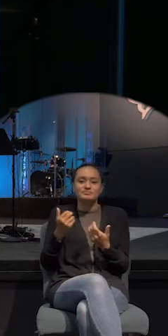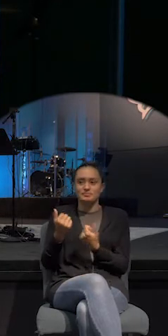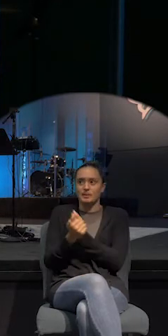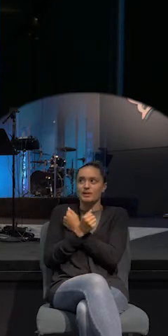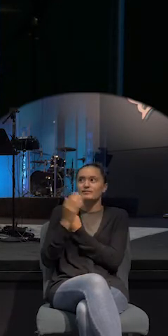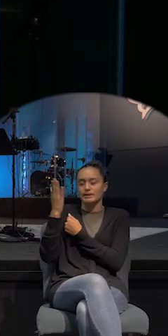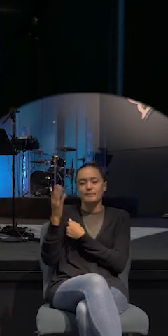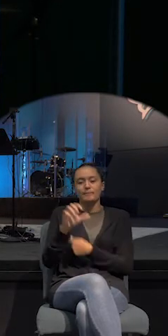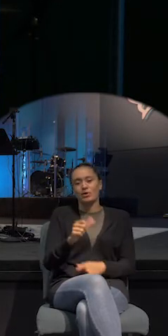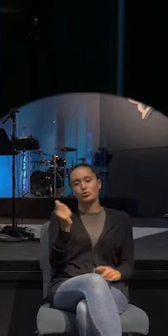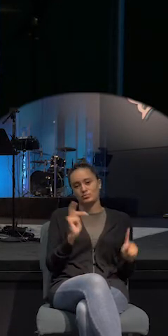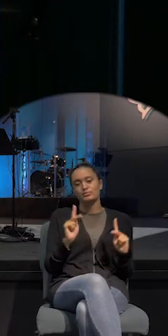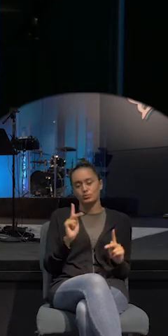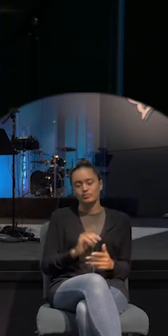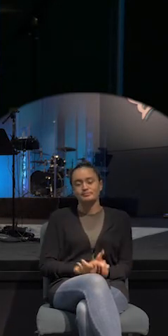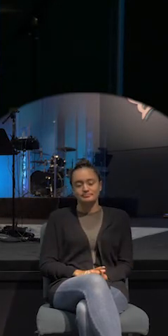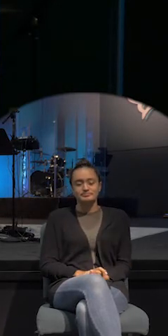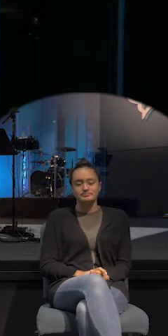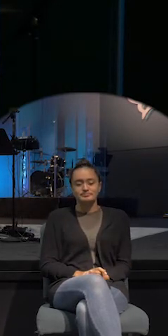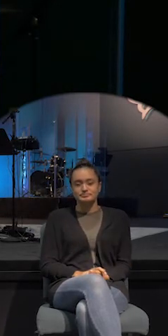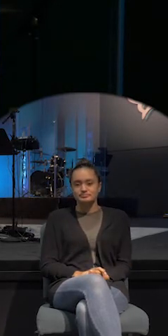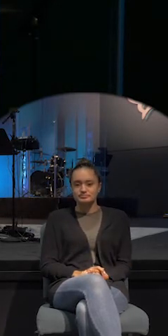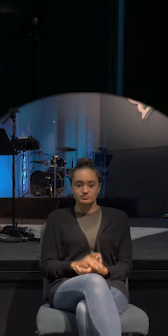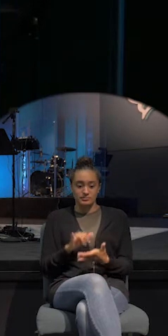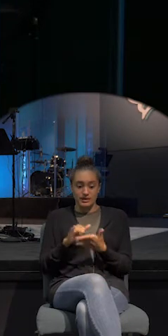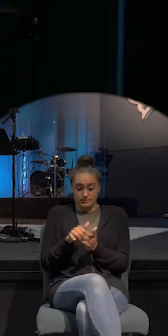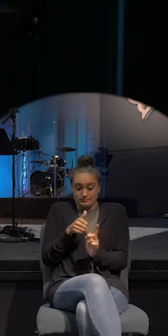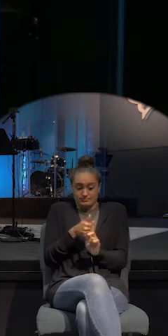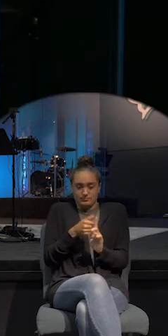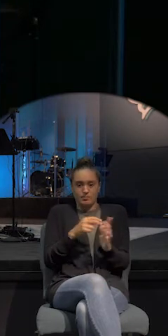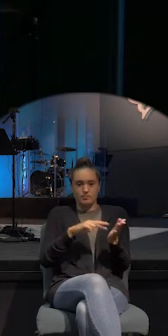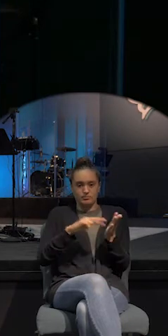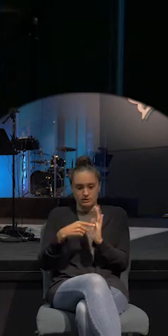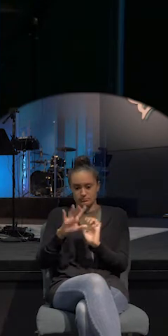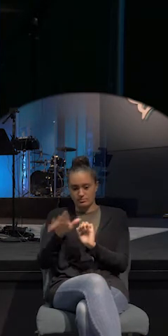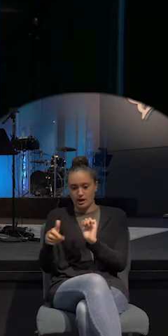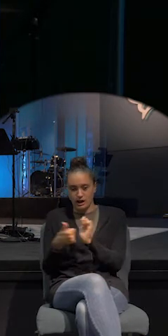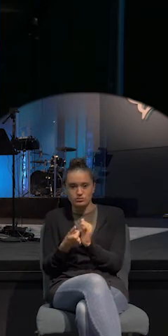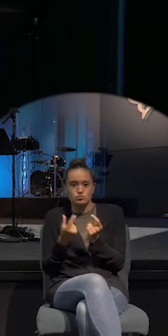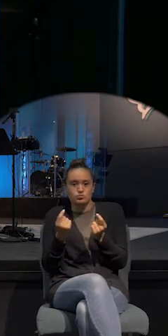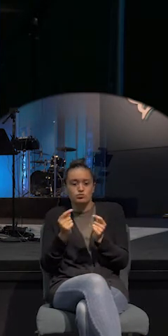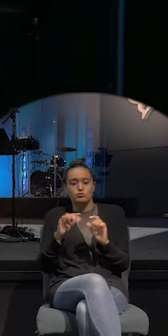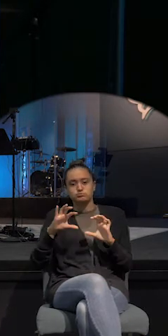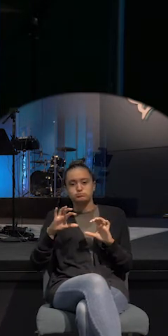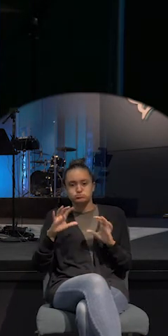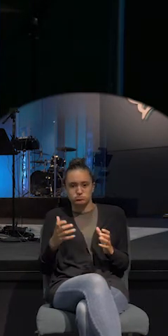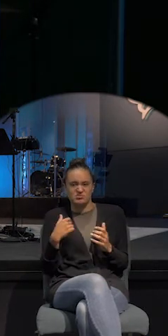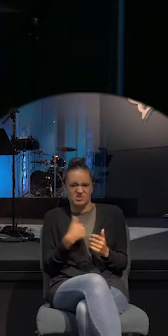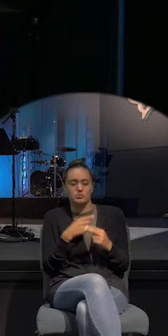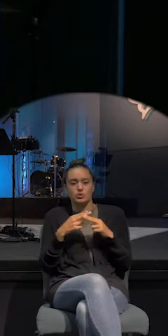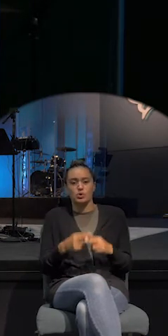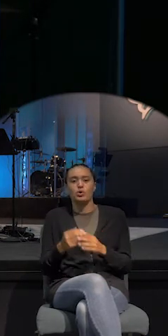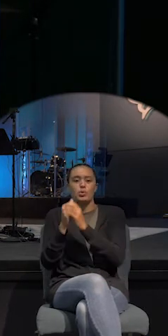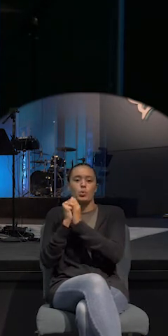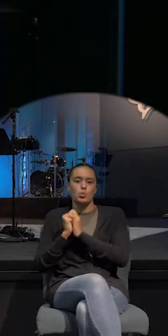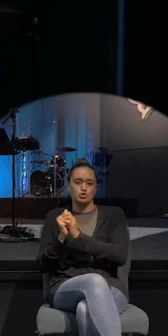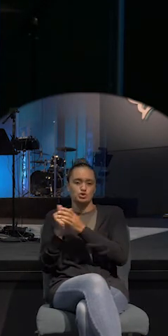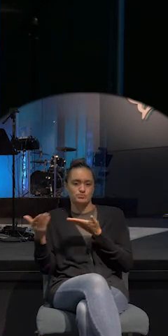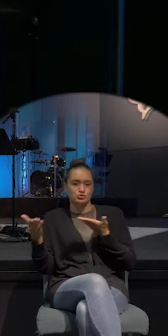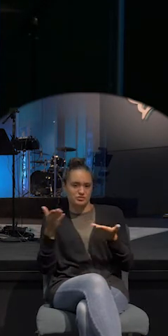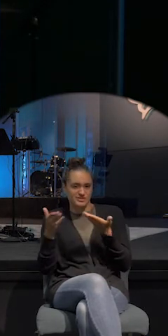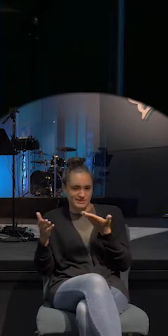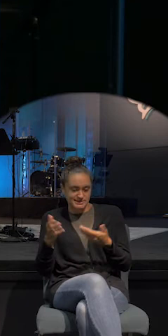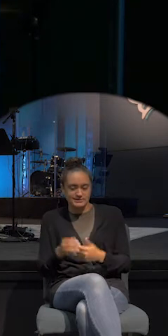Him and loving others. And that is the purpose of gathering together in what we today call worship